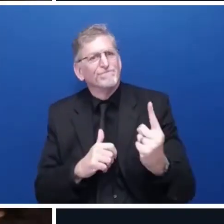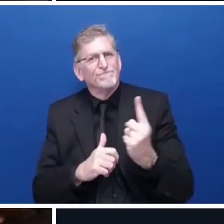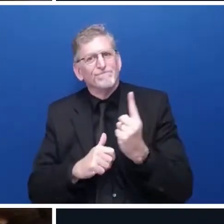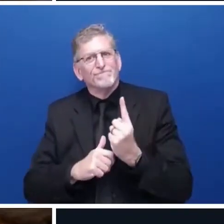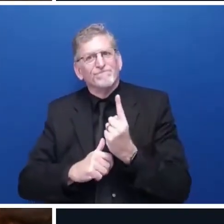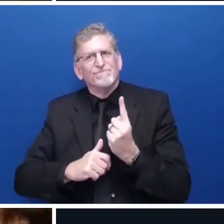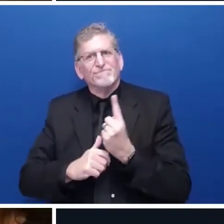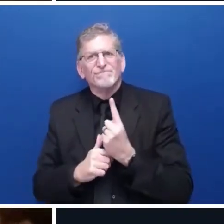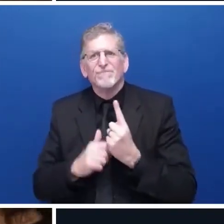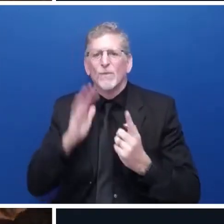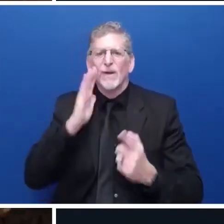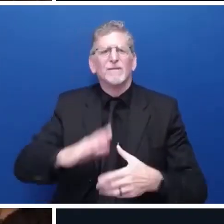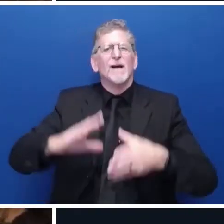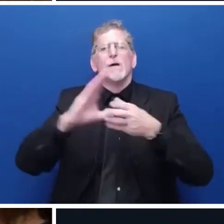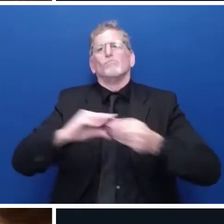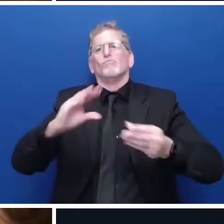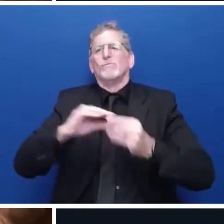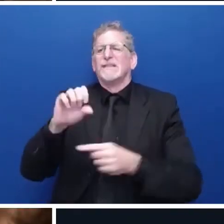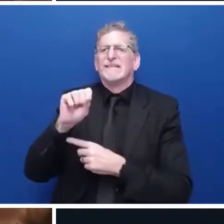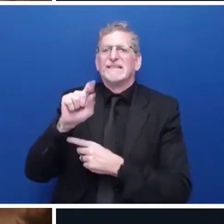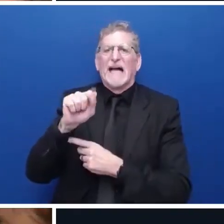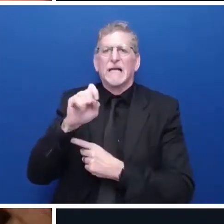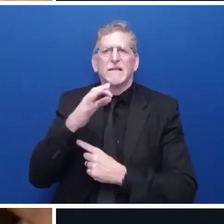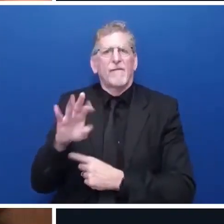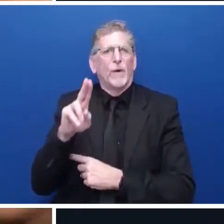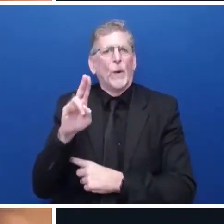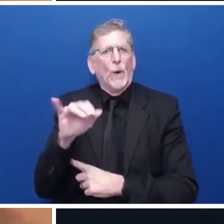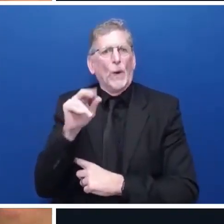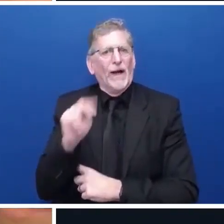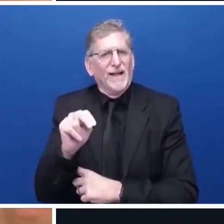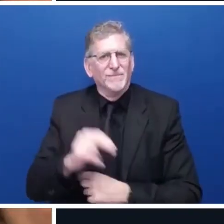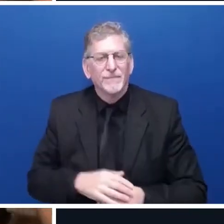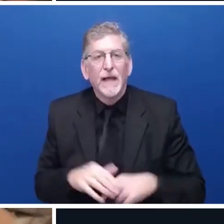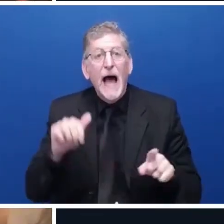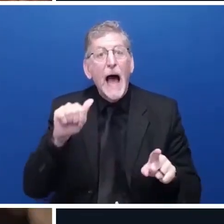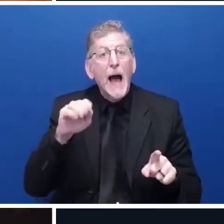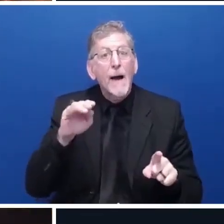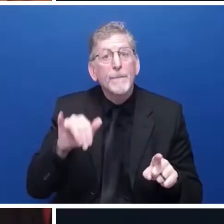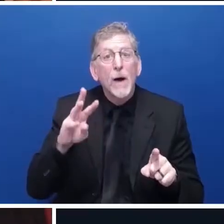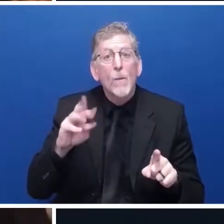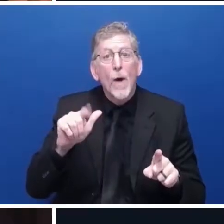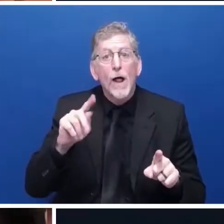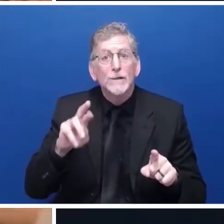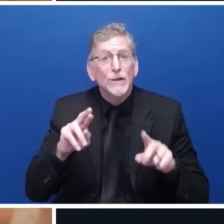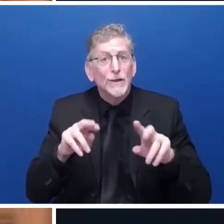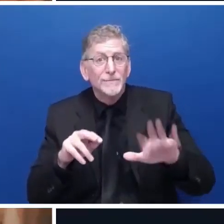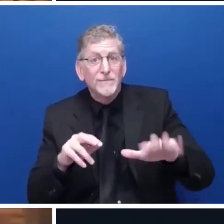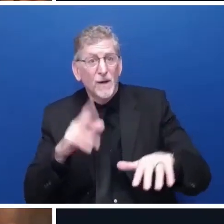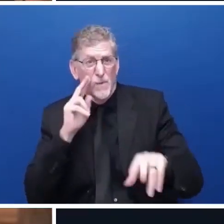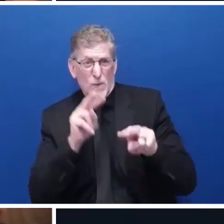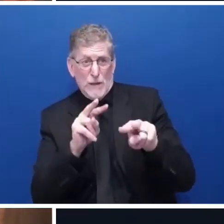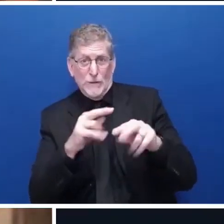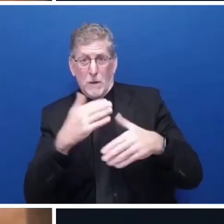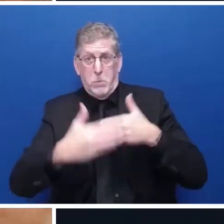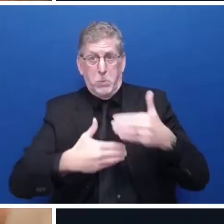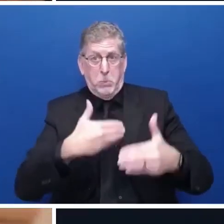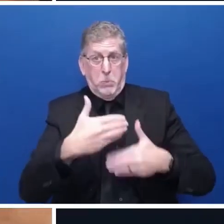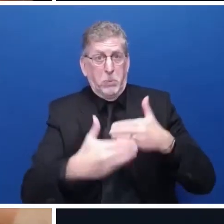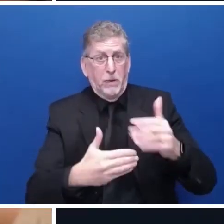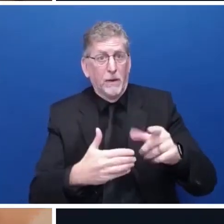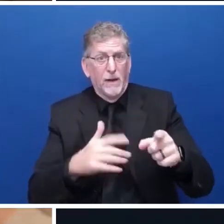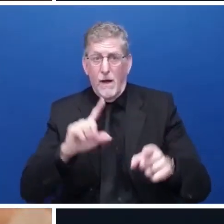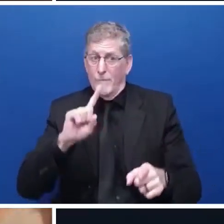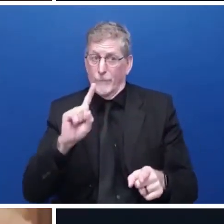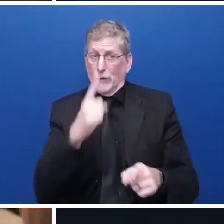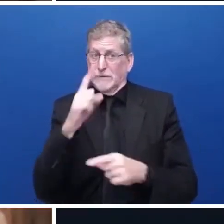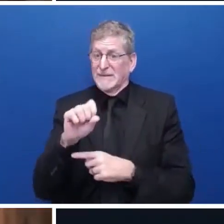as we continue to watch this unfold here, this is, of course, his first State of the Union since returning to the White House over a year ago.